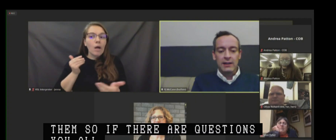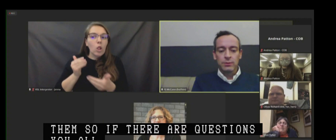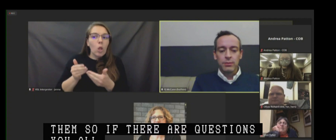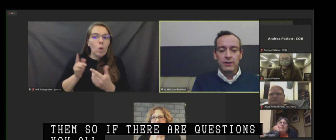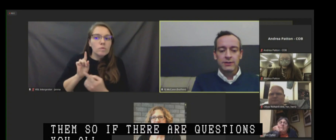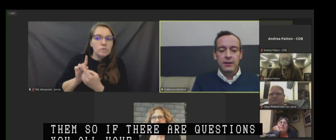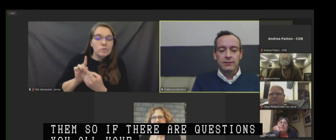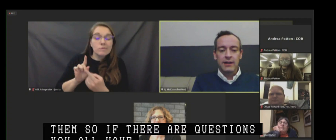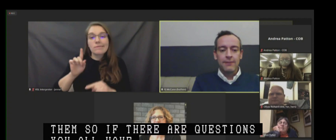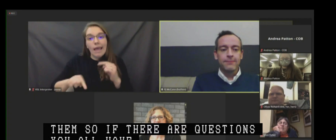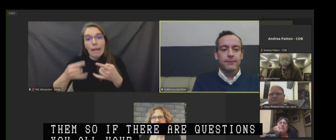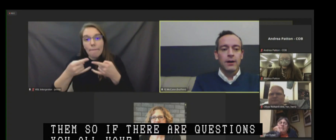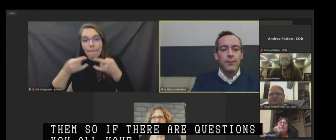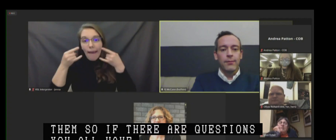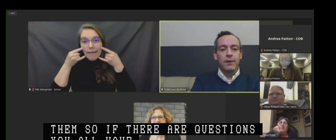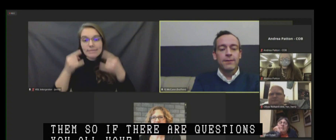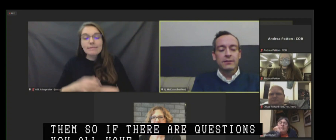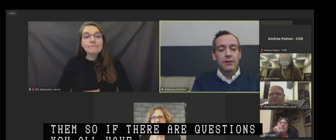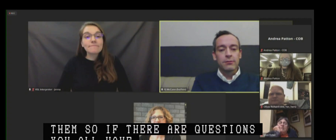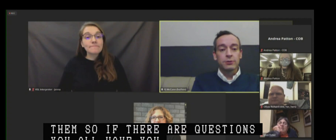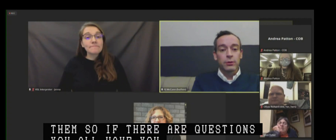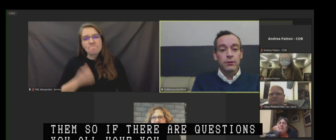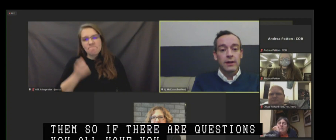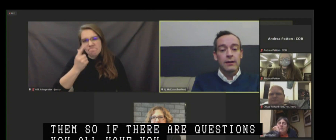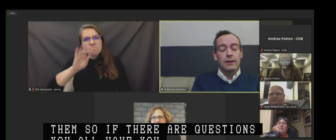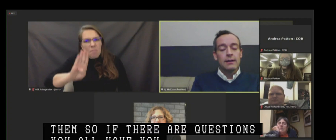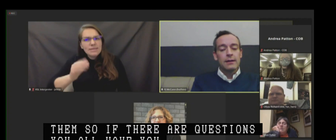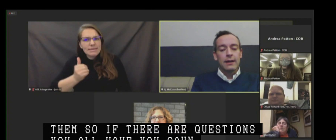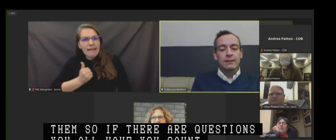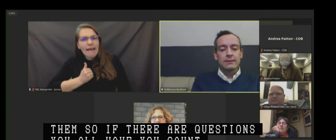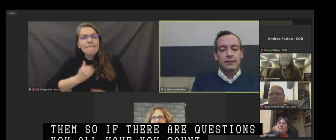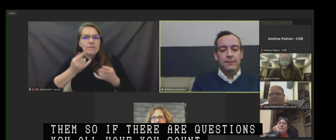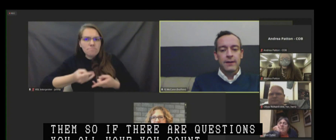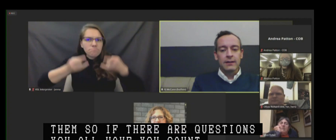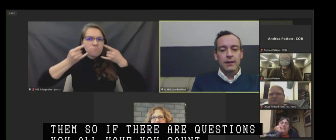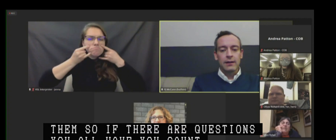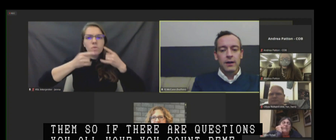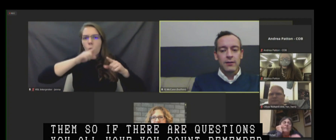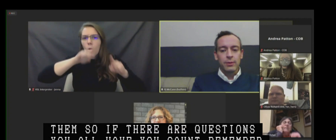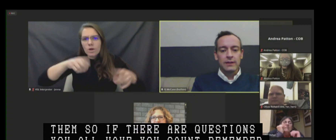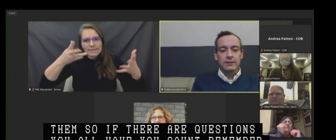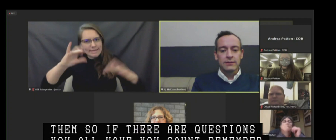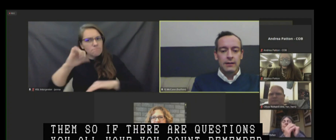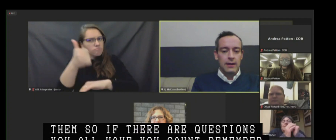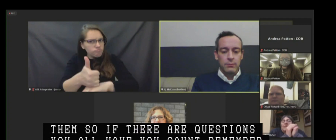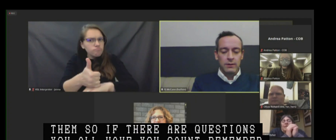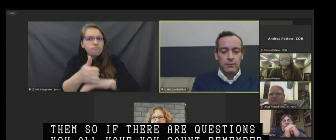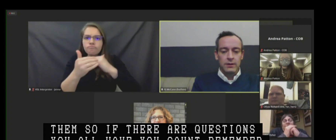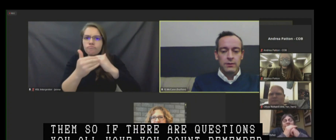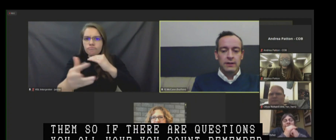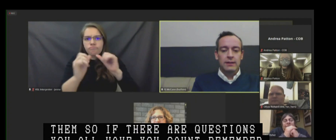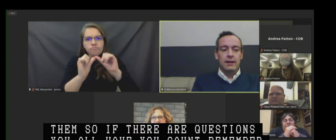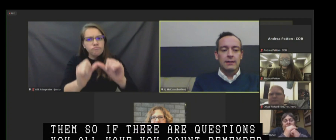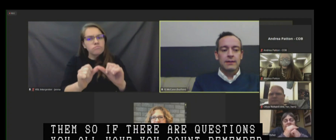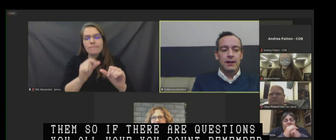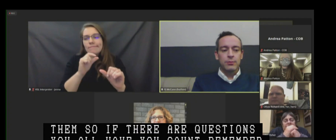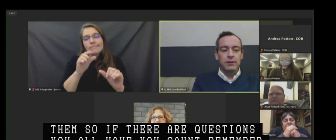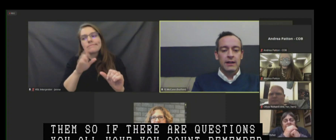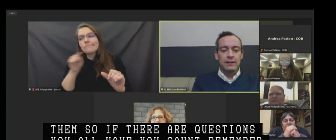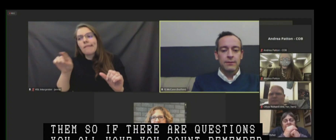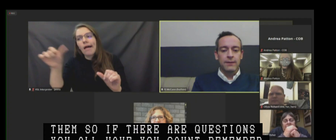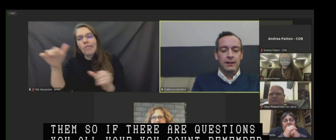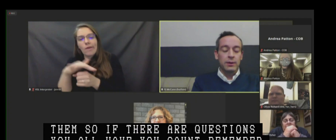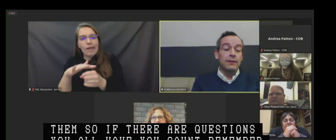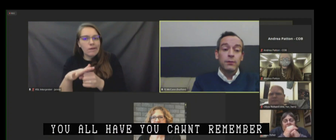unable to mask. Boston does have a face coverings order that is still in effect, unlike a lot of places. And we do think that that has had